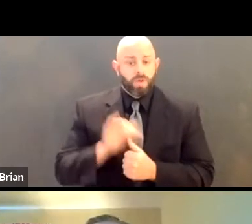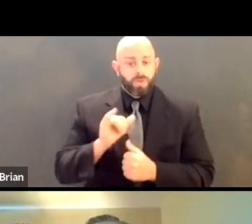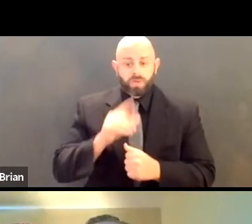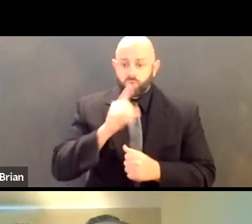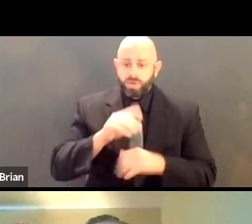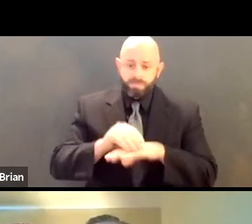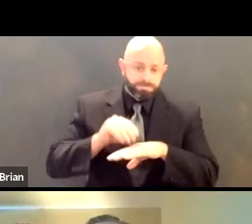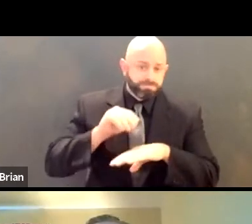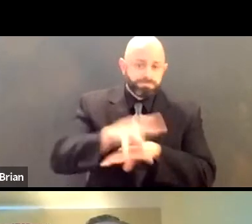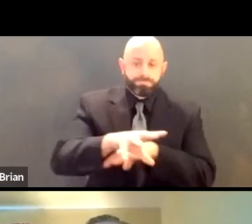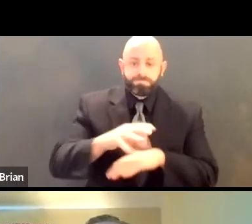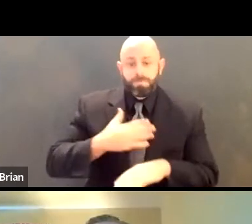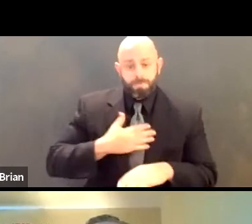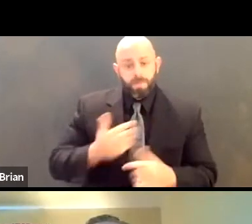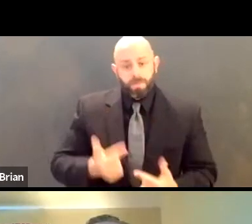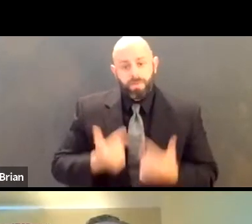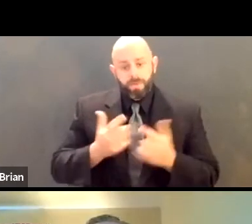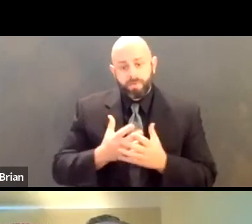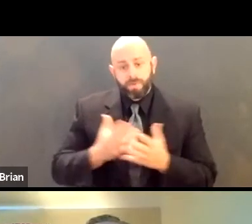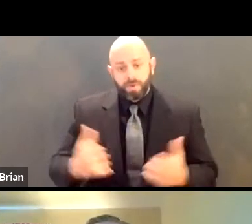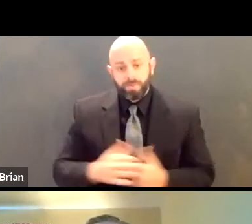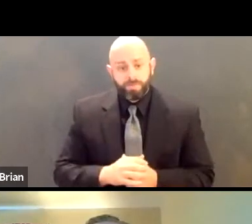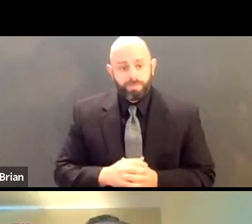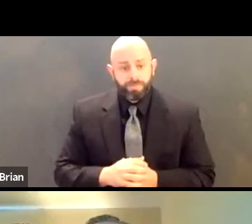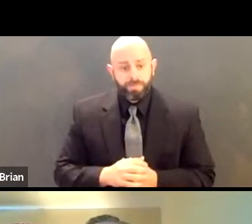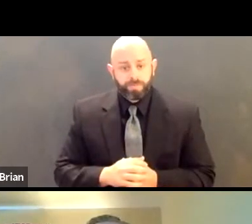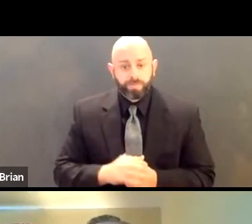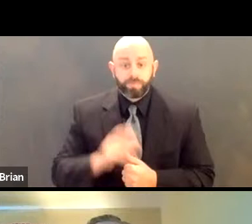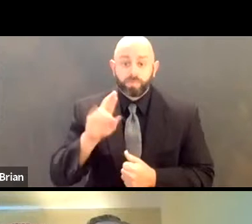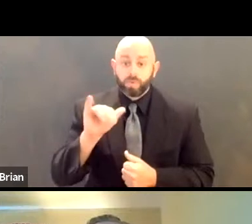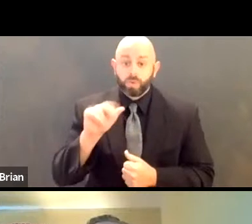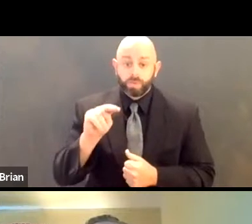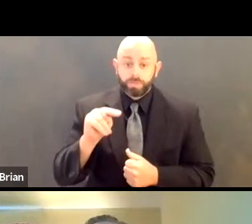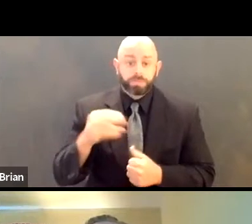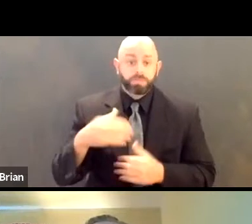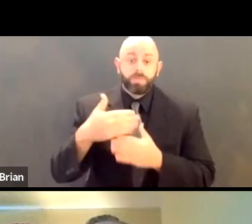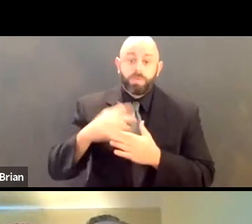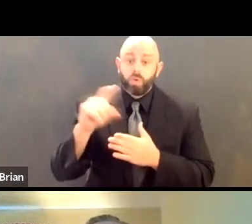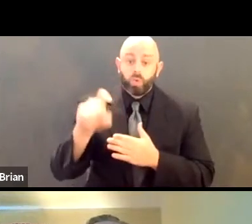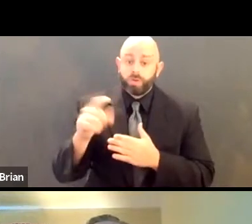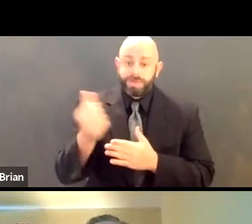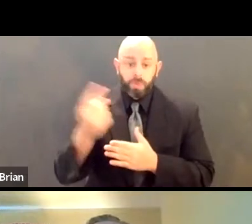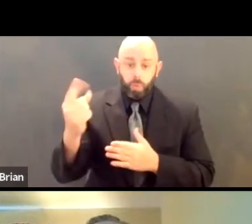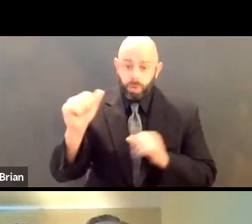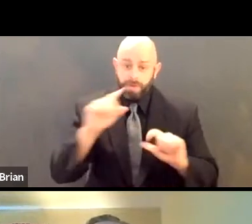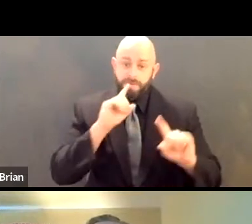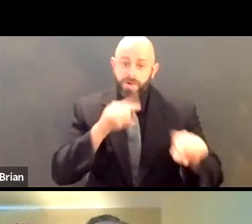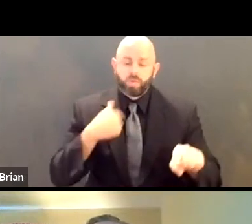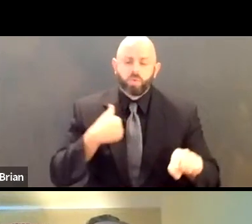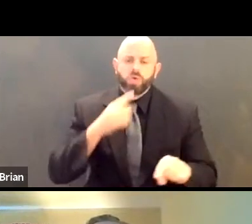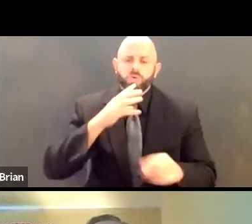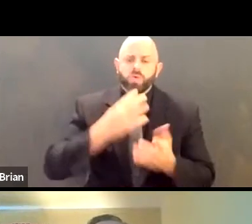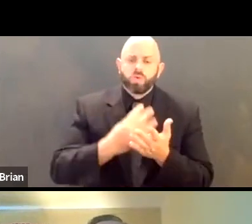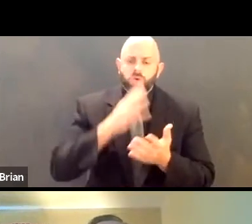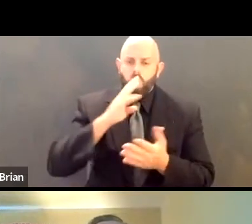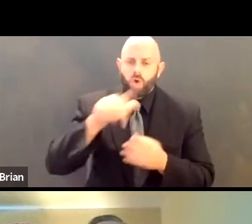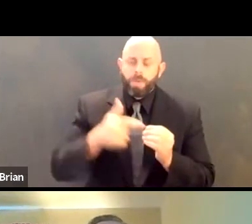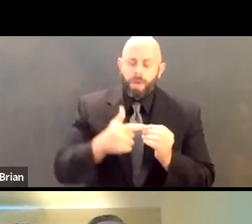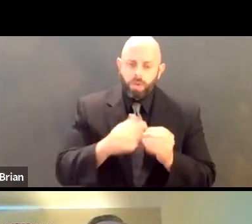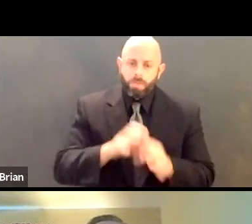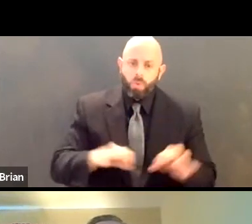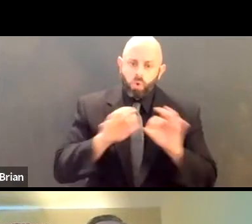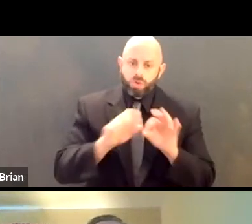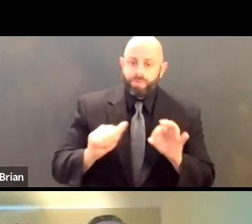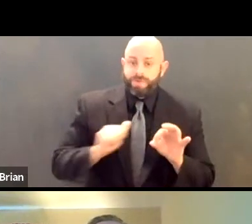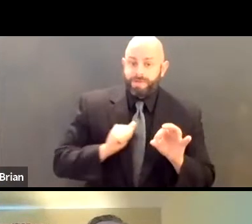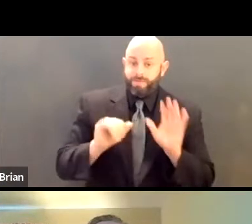there. This next question, open-ended, anybody can feel free to answer. We talked about the importance of self-identifying your disability in